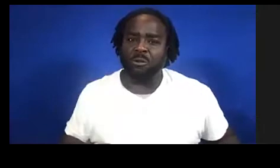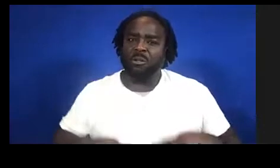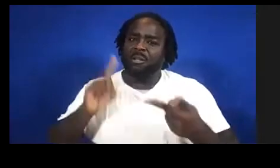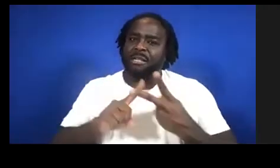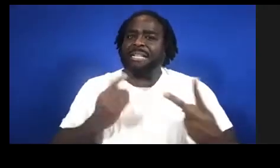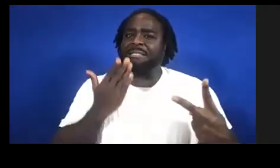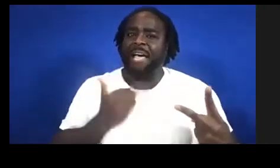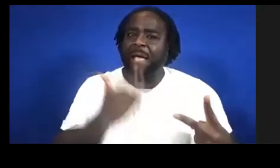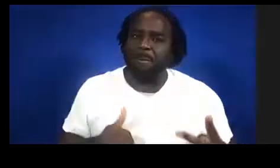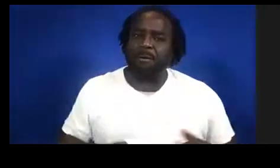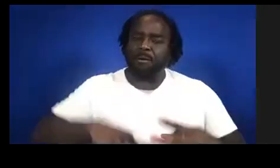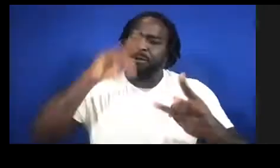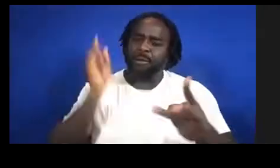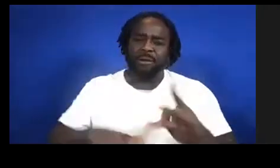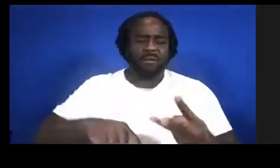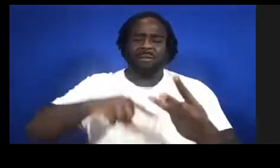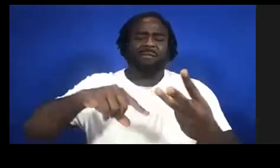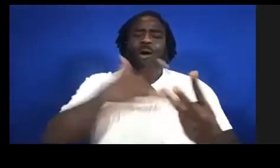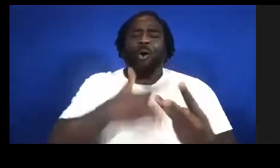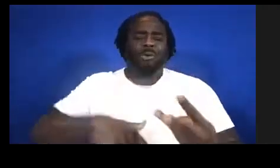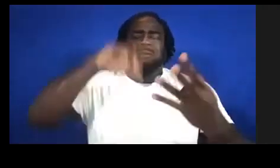solutions for cancer,